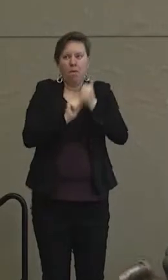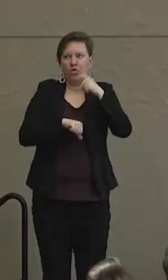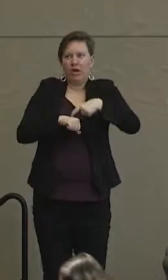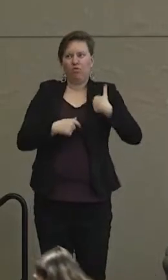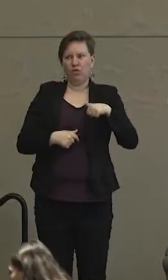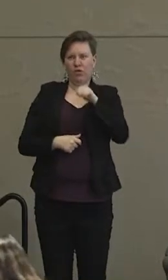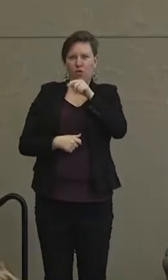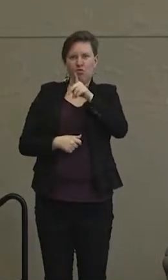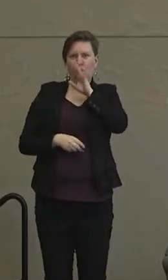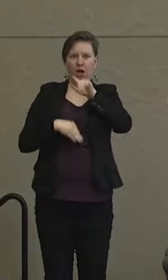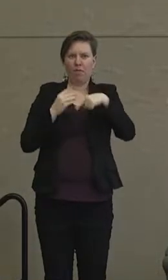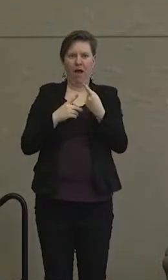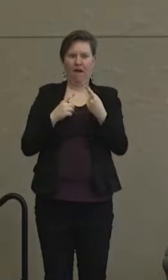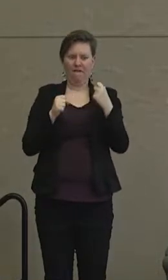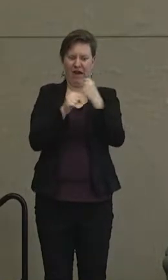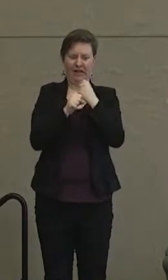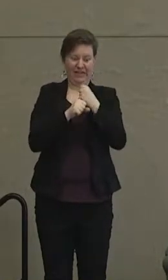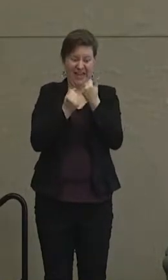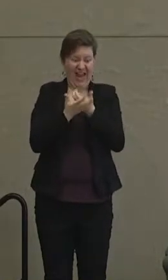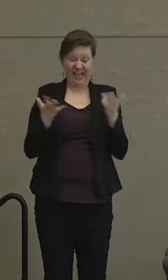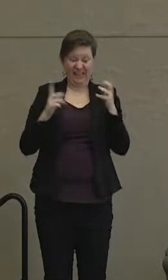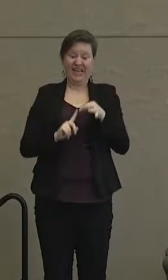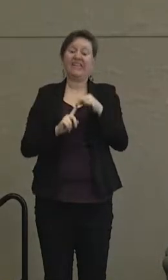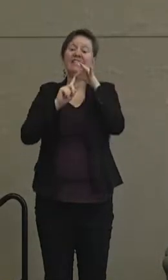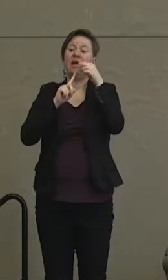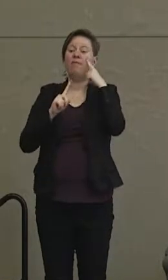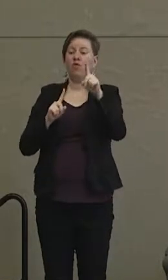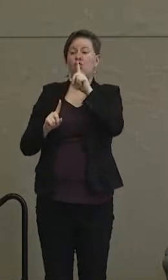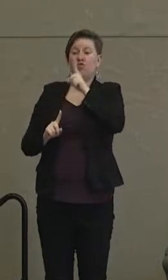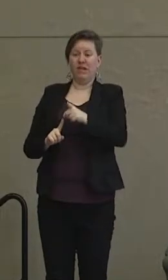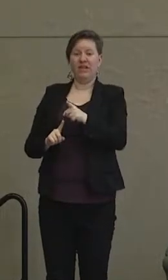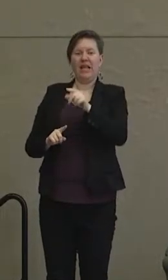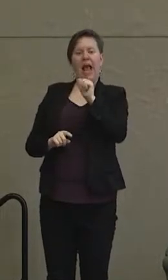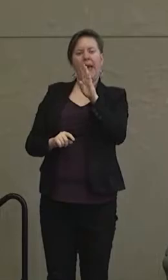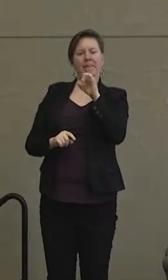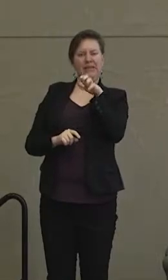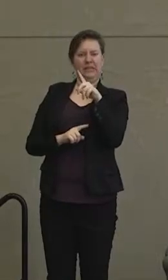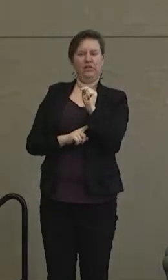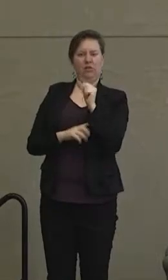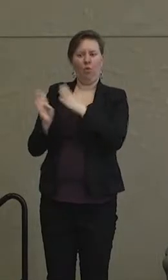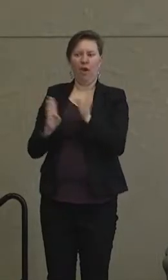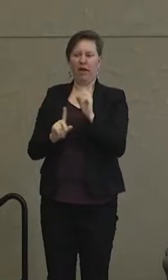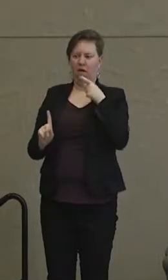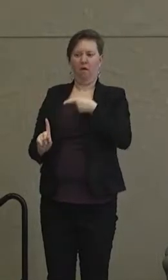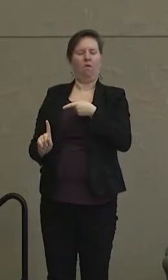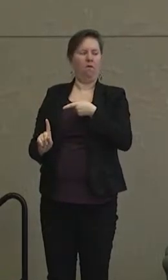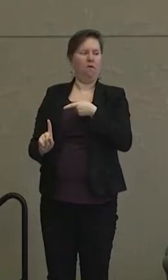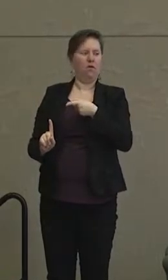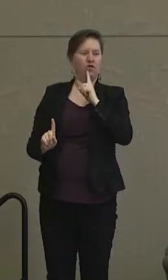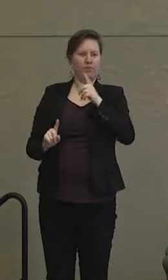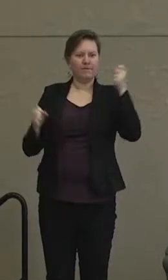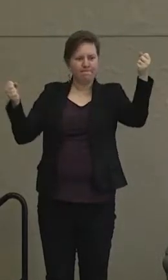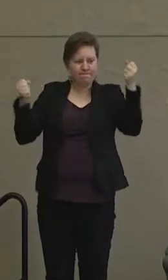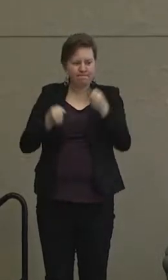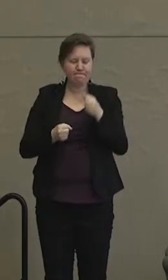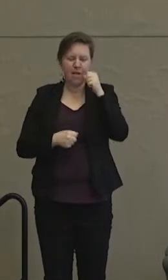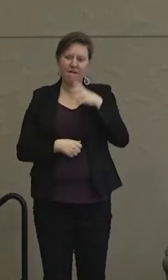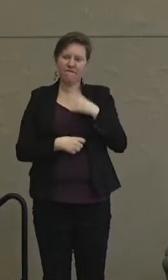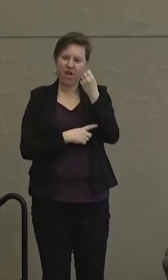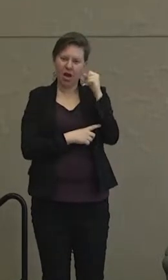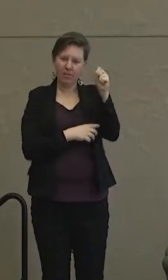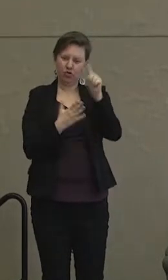about violence in anything except really ableist ways. And so bringing the kind of feminist critiques